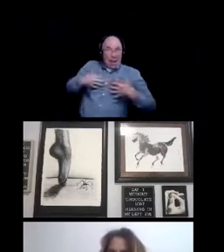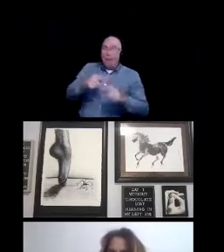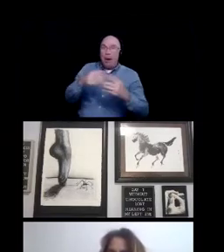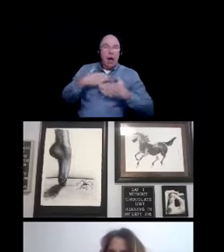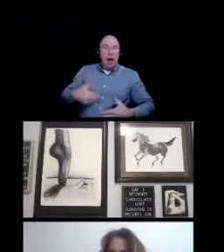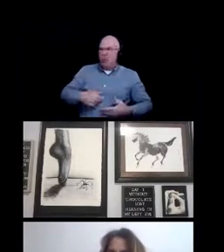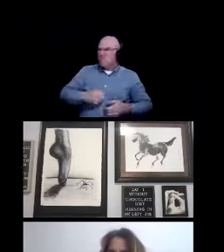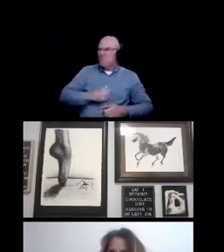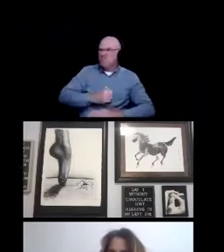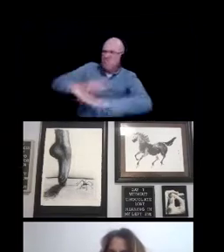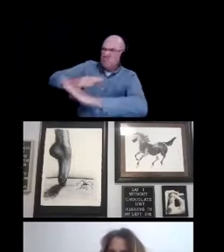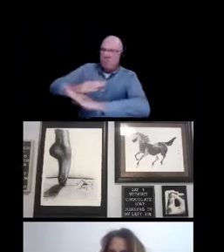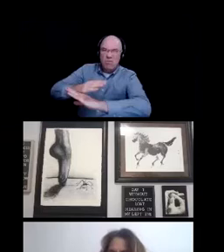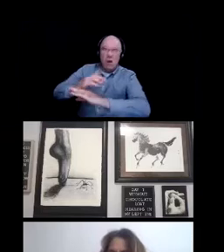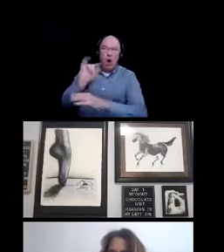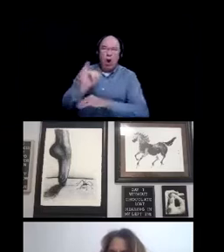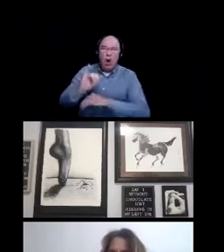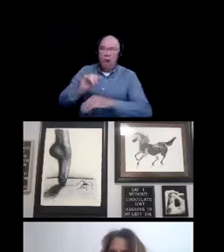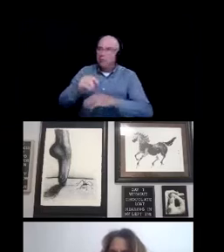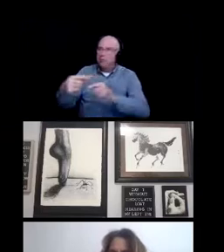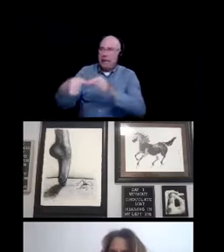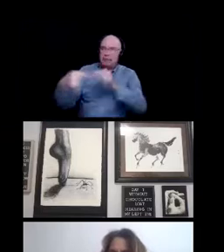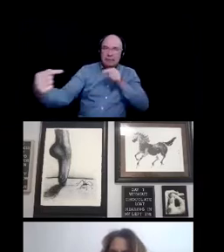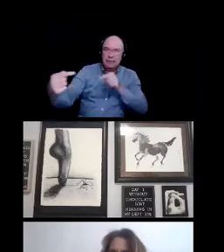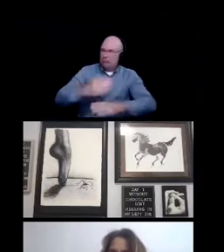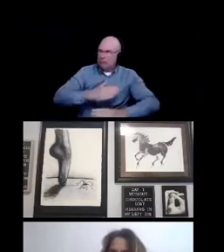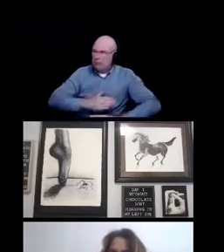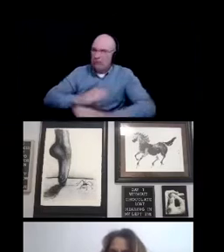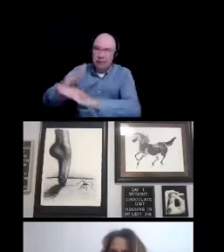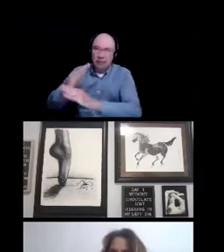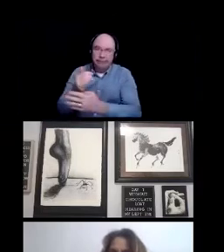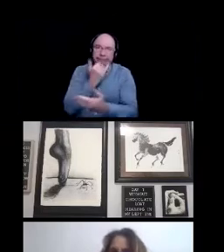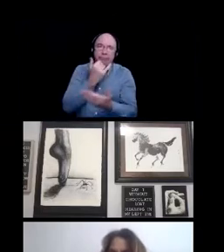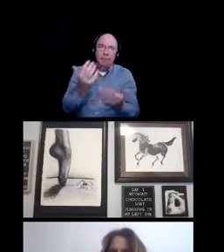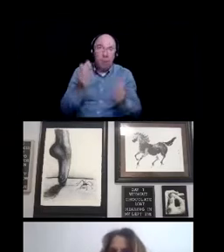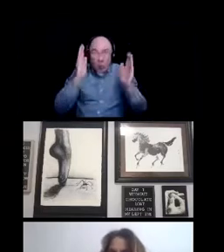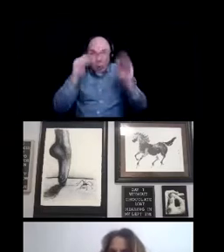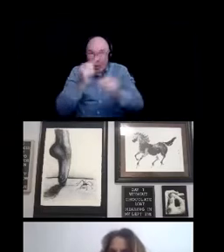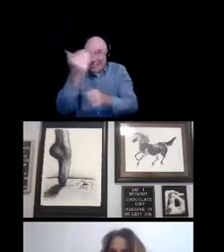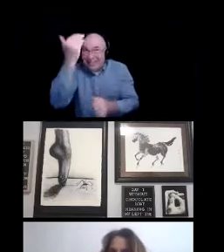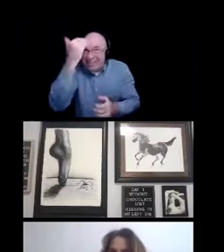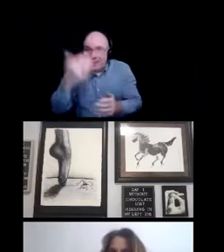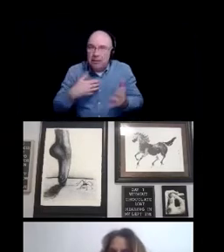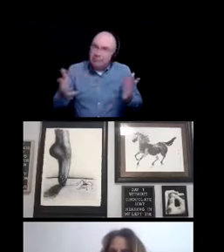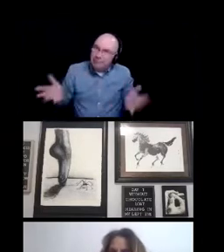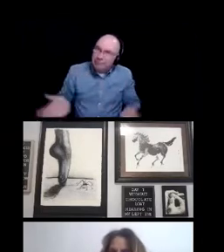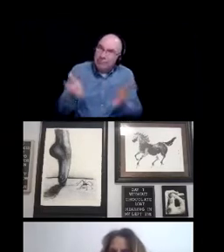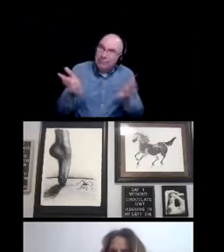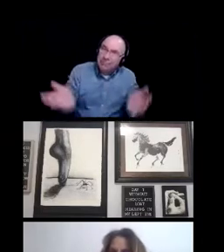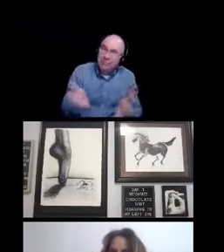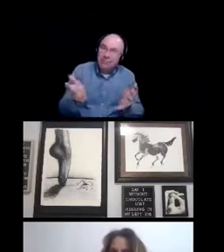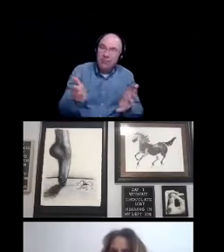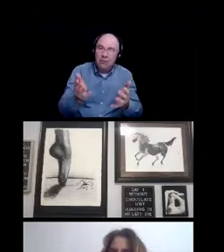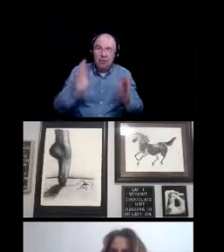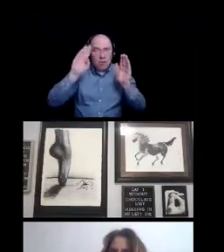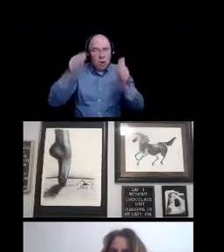into foreign invaders because they're in the wrong part of the body they were never meant to do. I hope this makes sense. I encourage you to focus